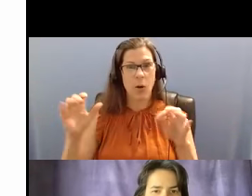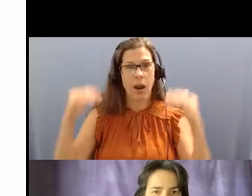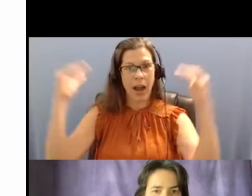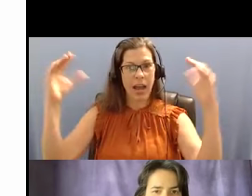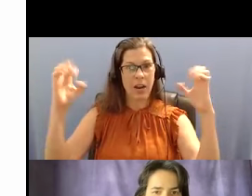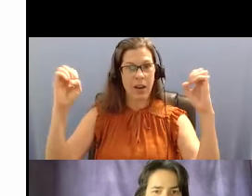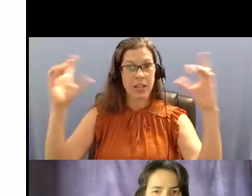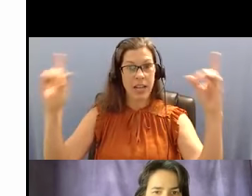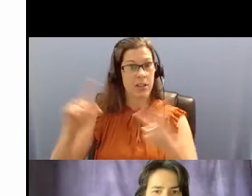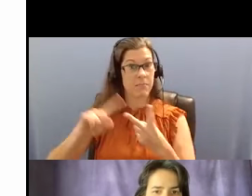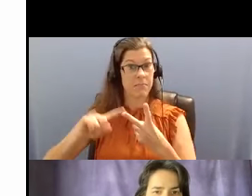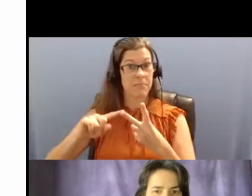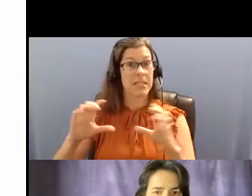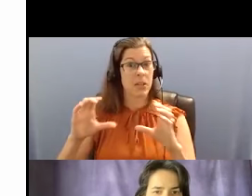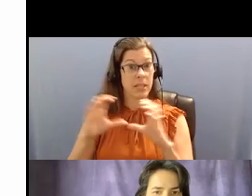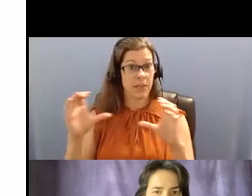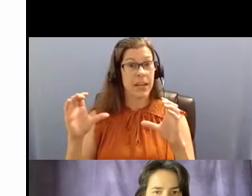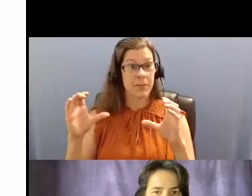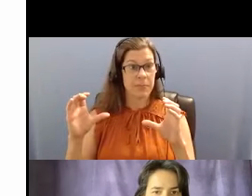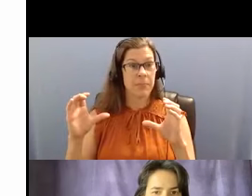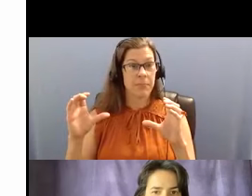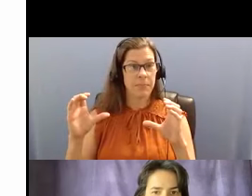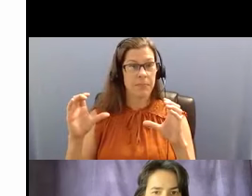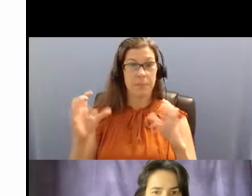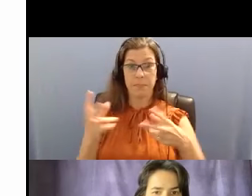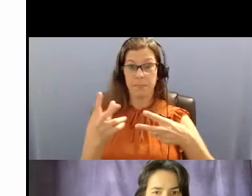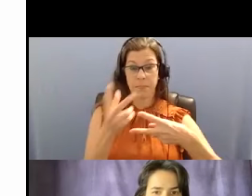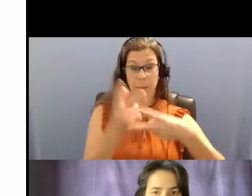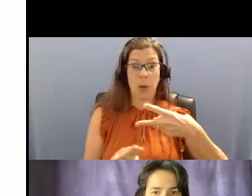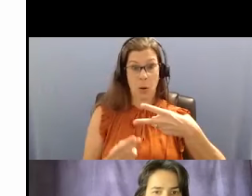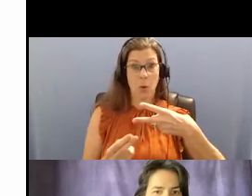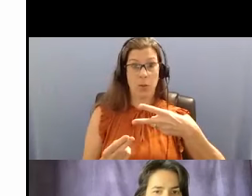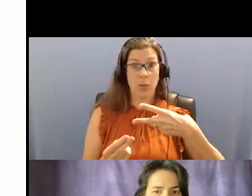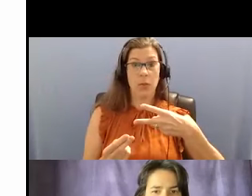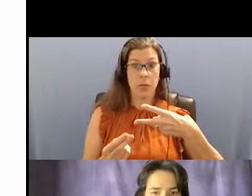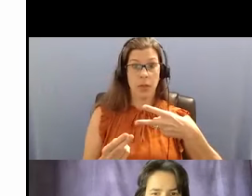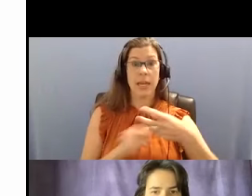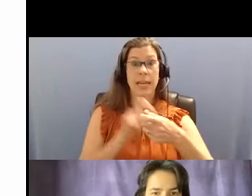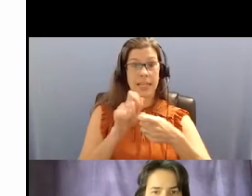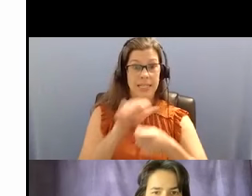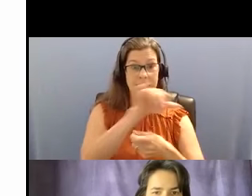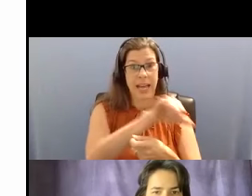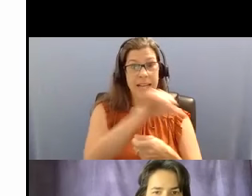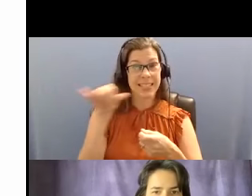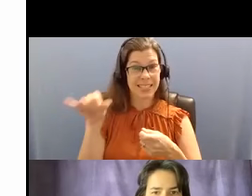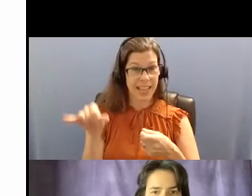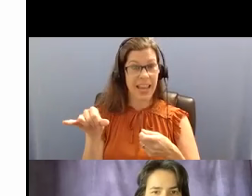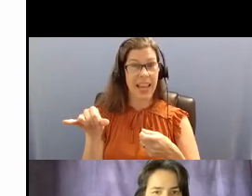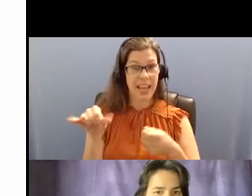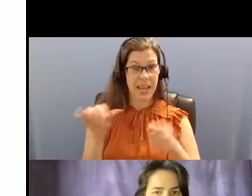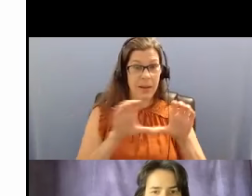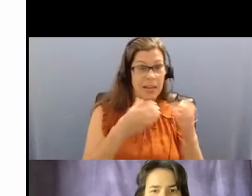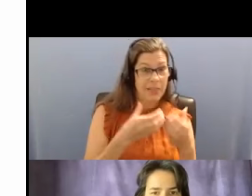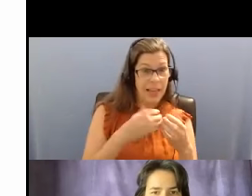a certificate. I will say both of these, you're getting the exact same